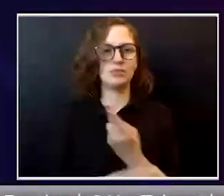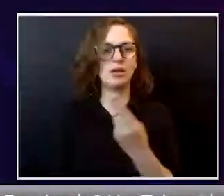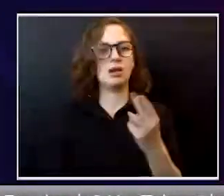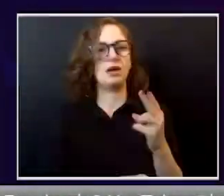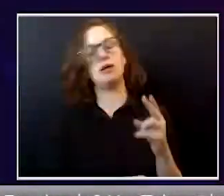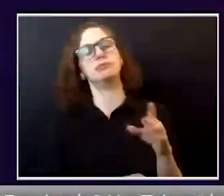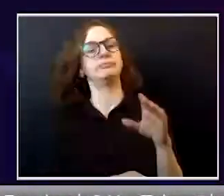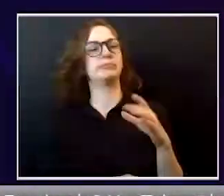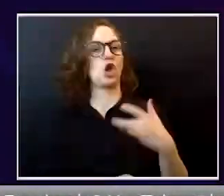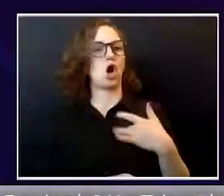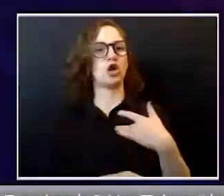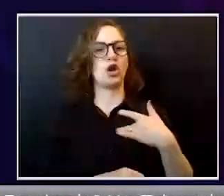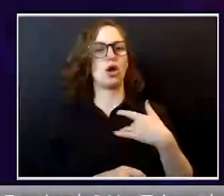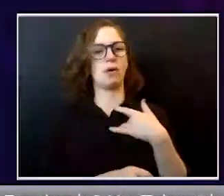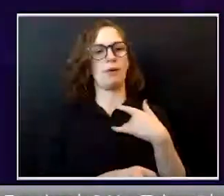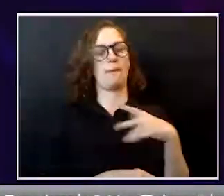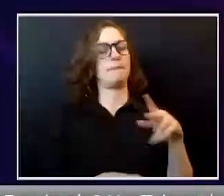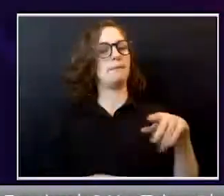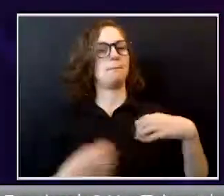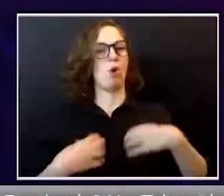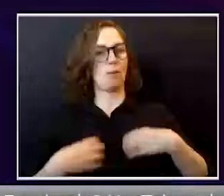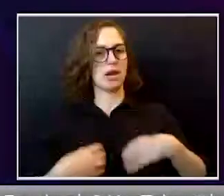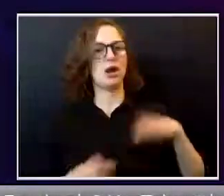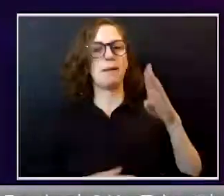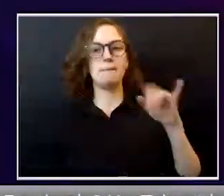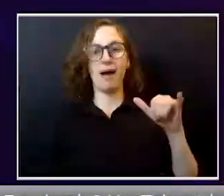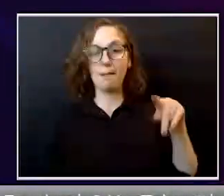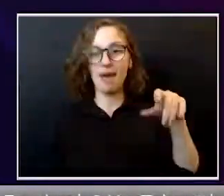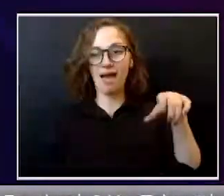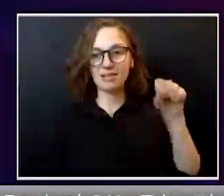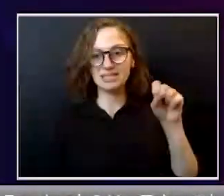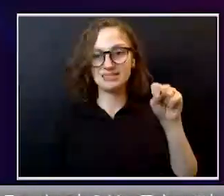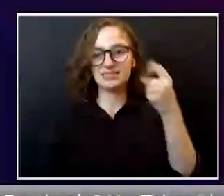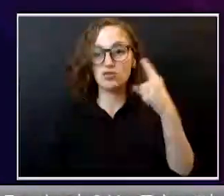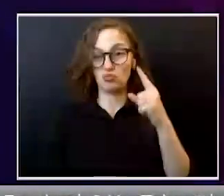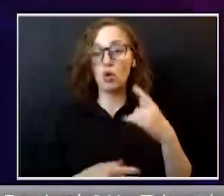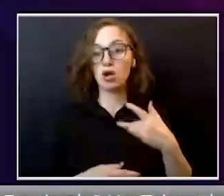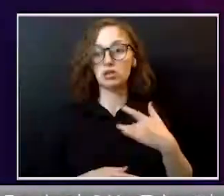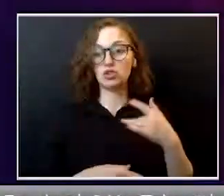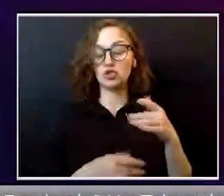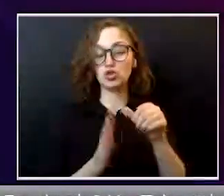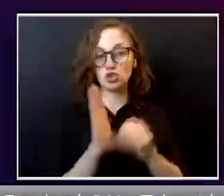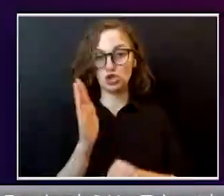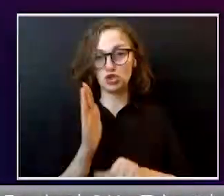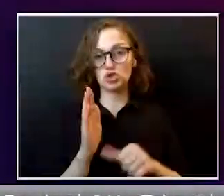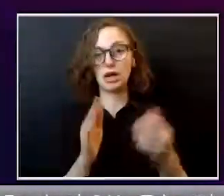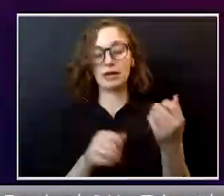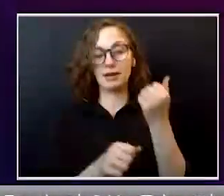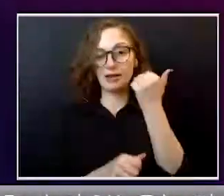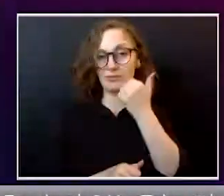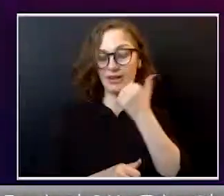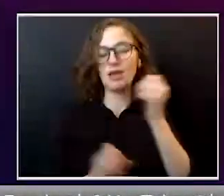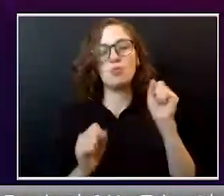can systemically cool them based on the temperature inflow of the blood into the body. So at the top of the screen, that